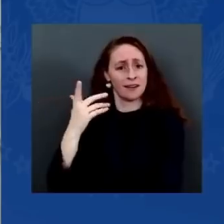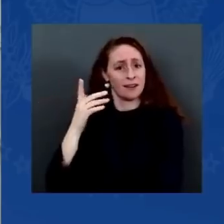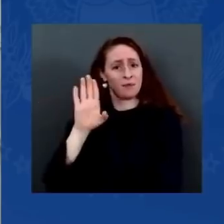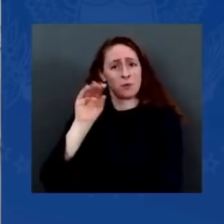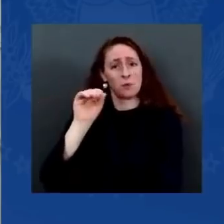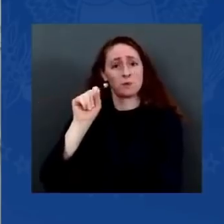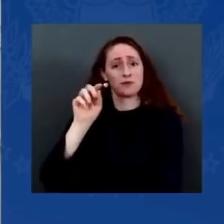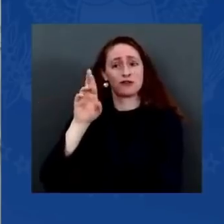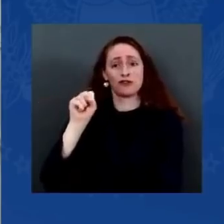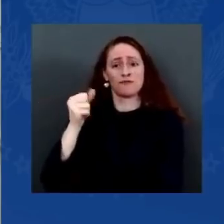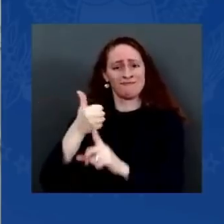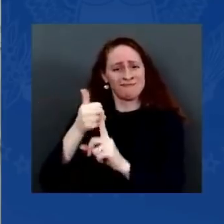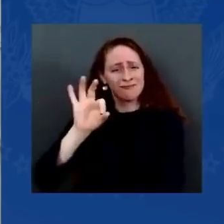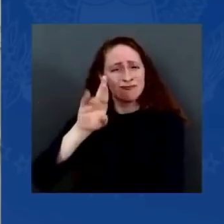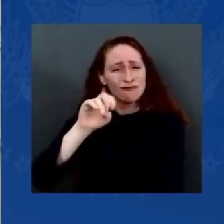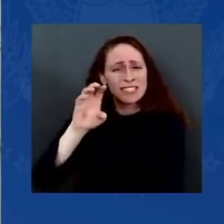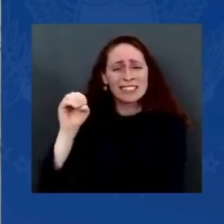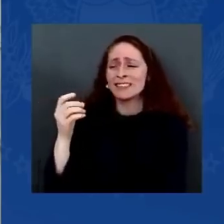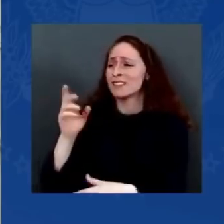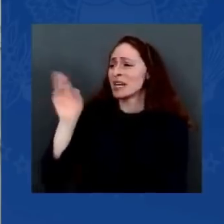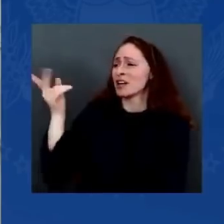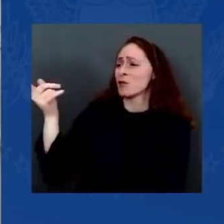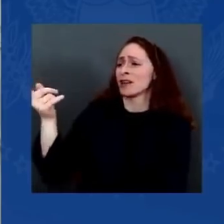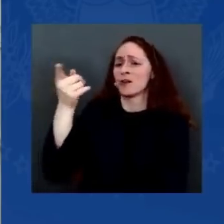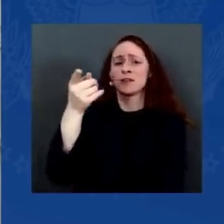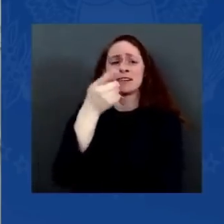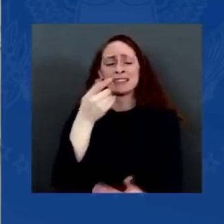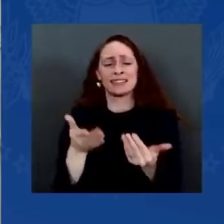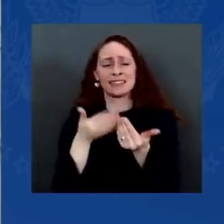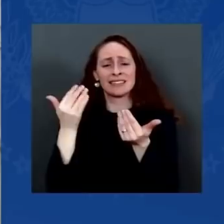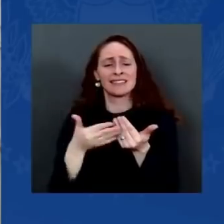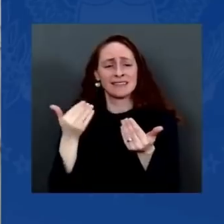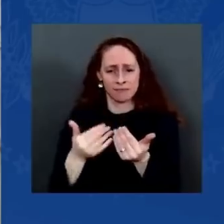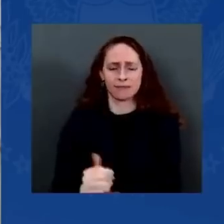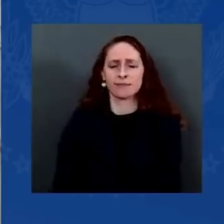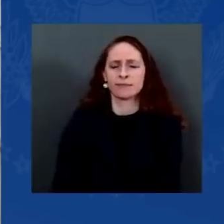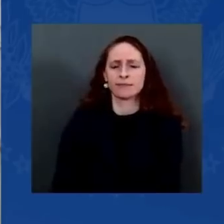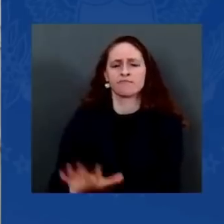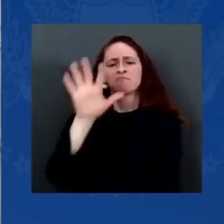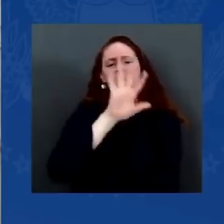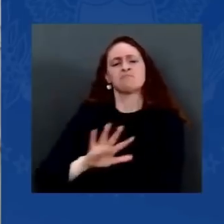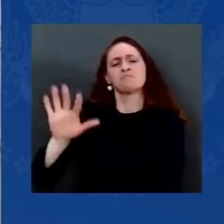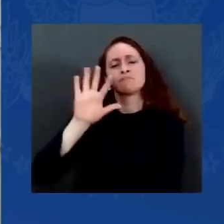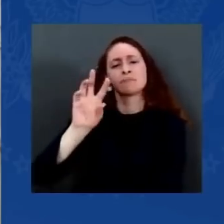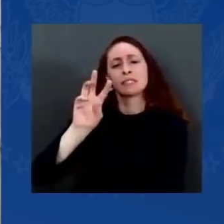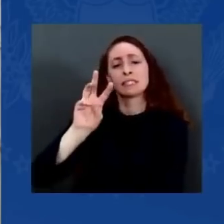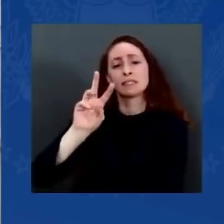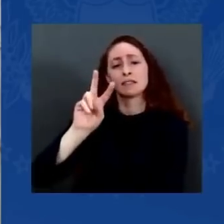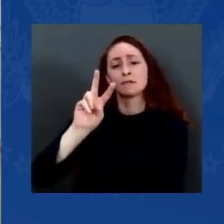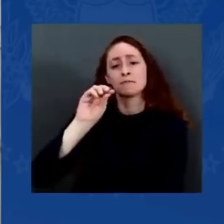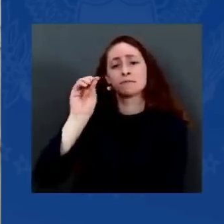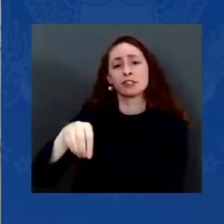million Americans, including 62% of eligible seniors, our most vulnerable group, have gotten their booster